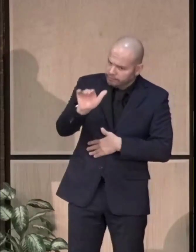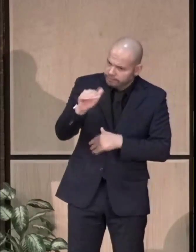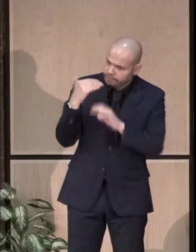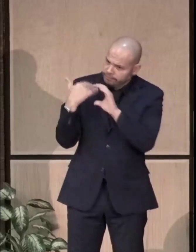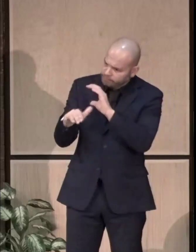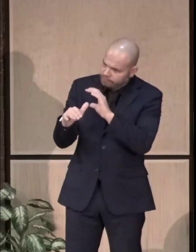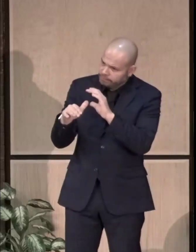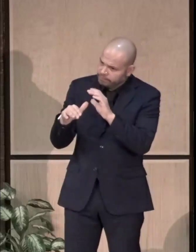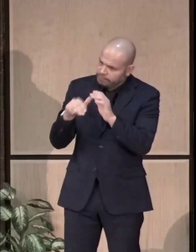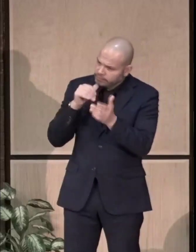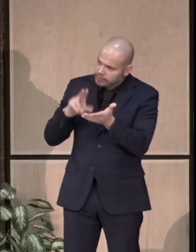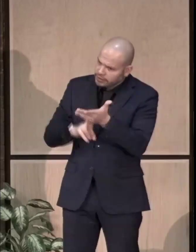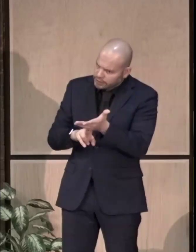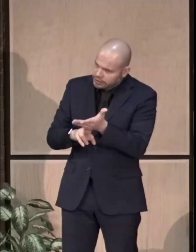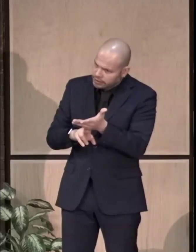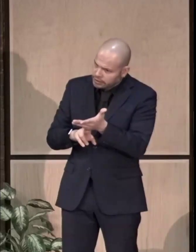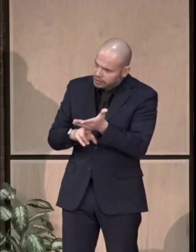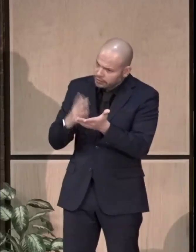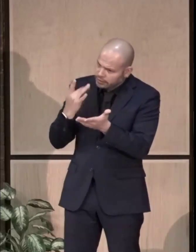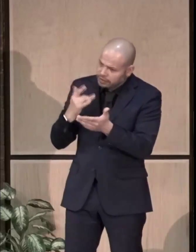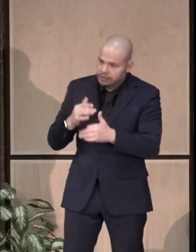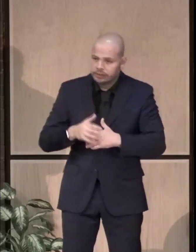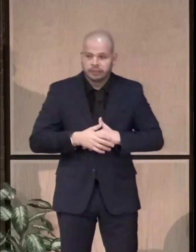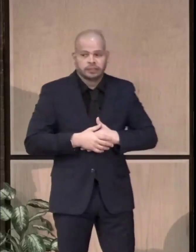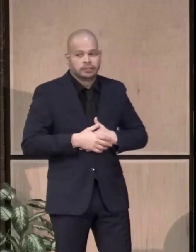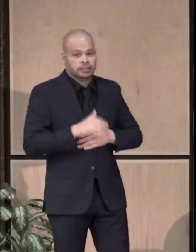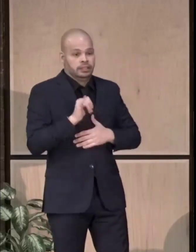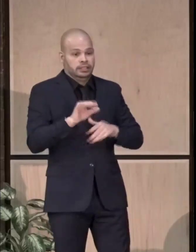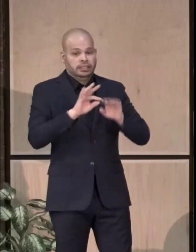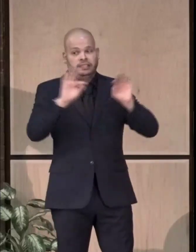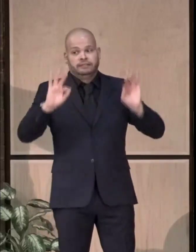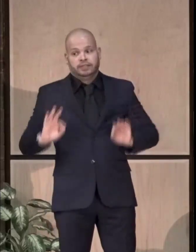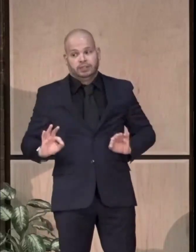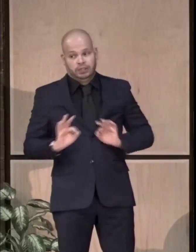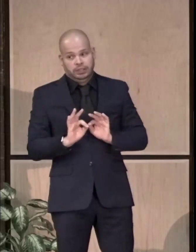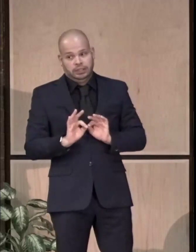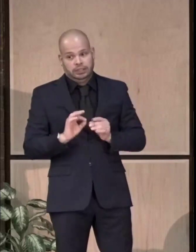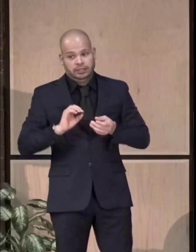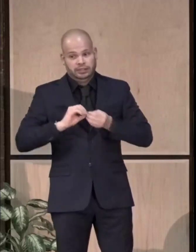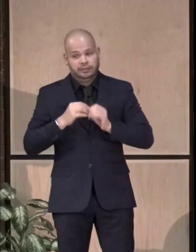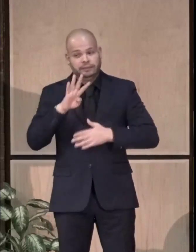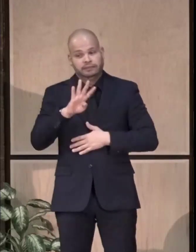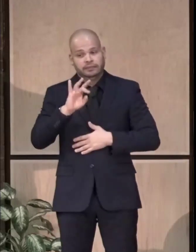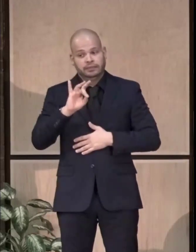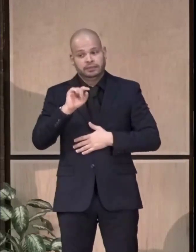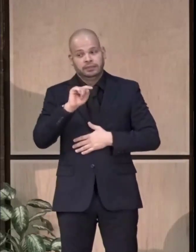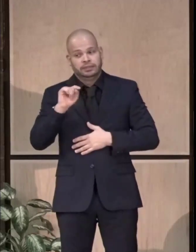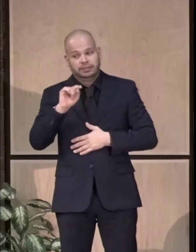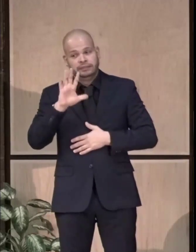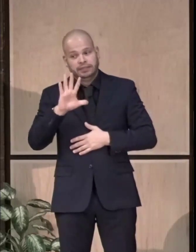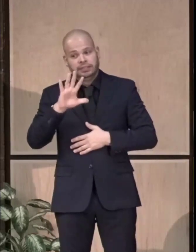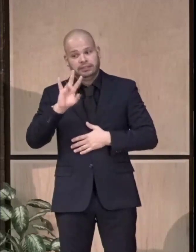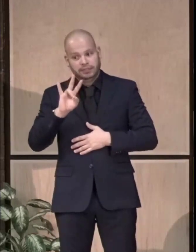I can't recall if the, specifically the 4857 was what they're referring to, or if it was just his profile. Or 4856, yeah.